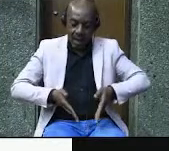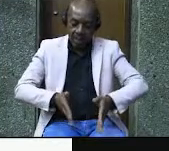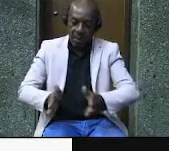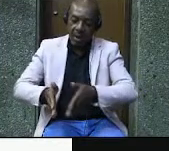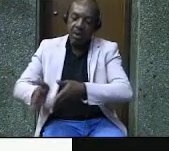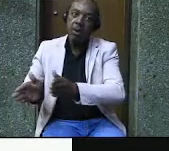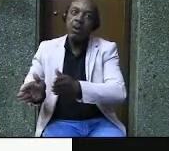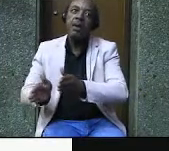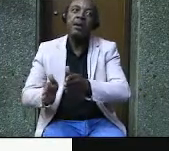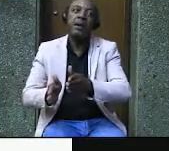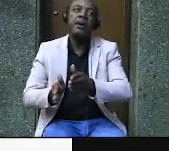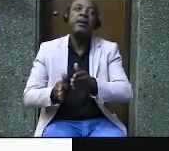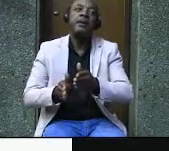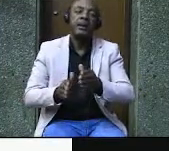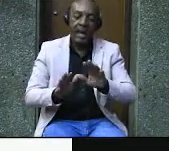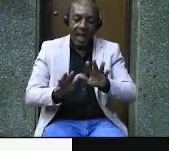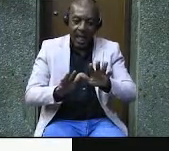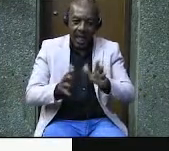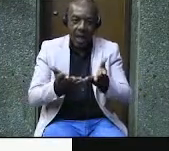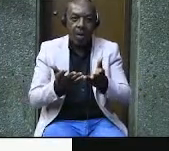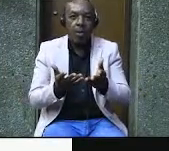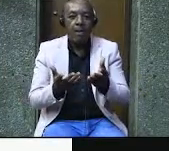expropriation.